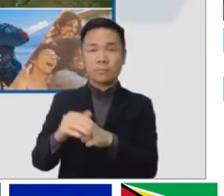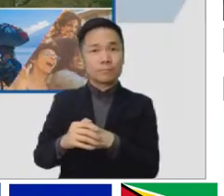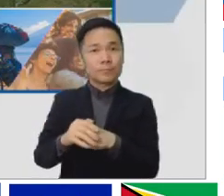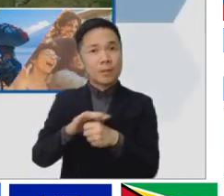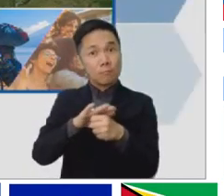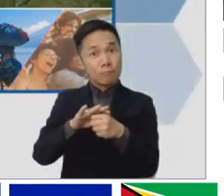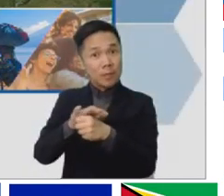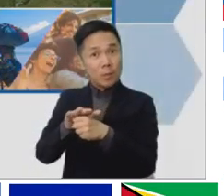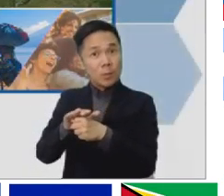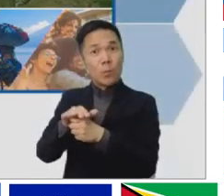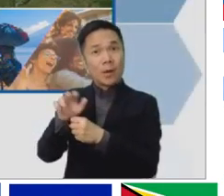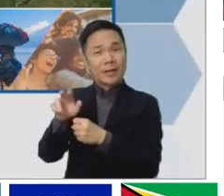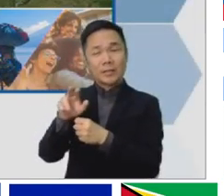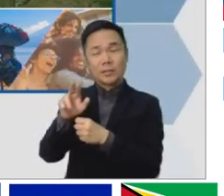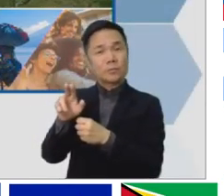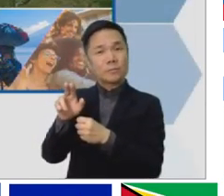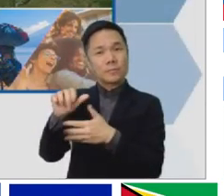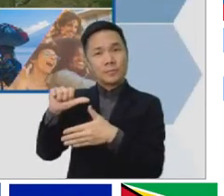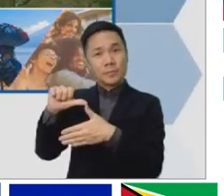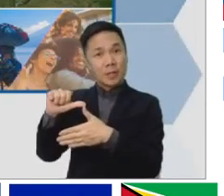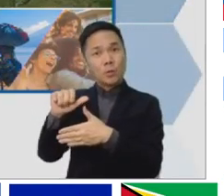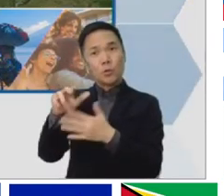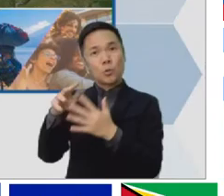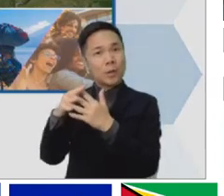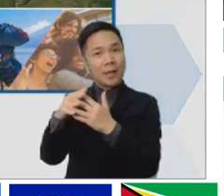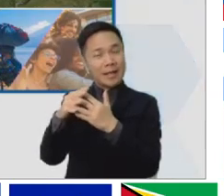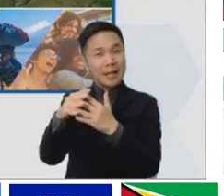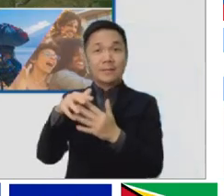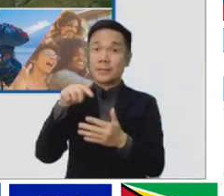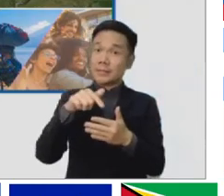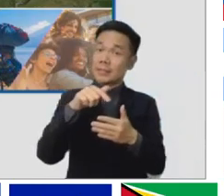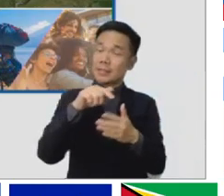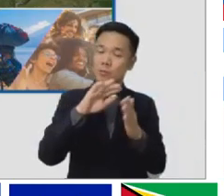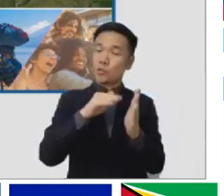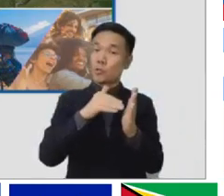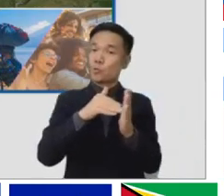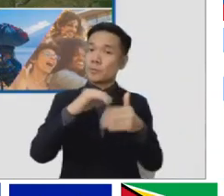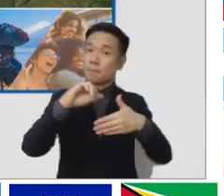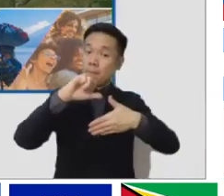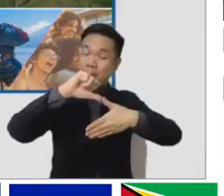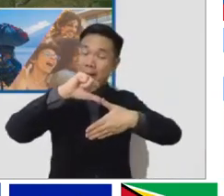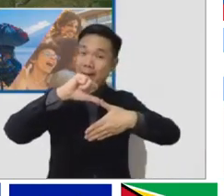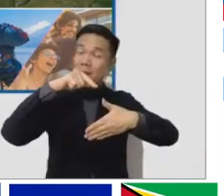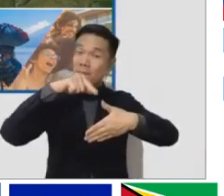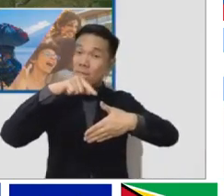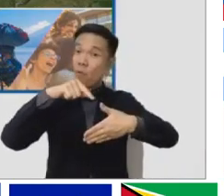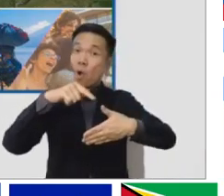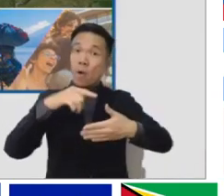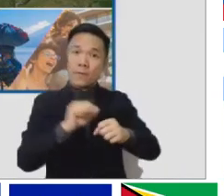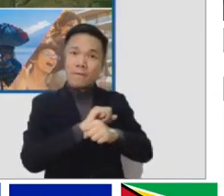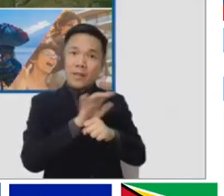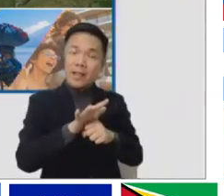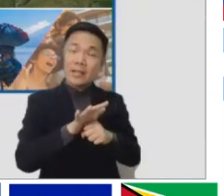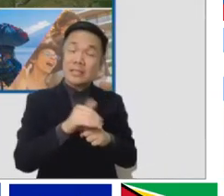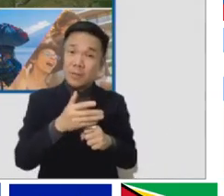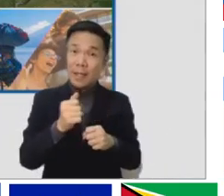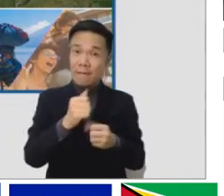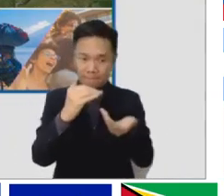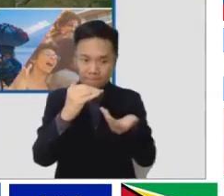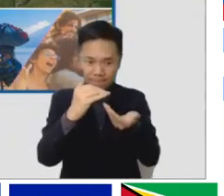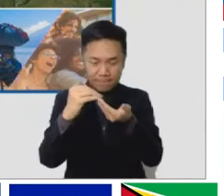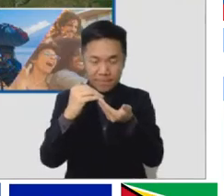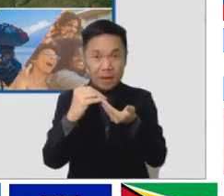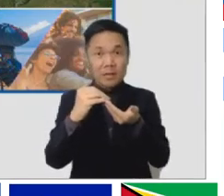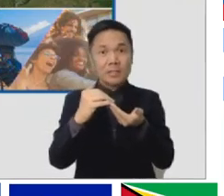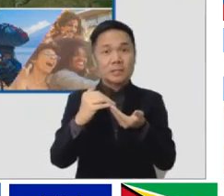United Central America Against Coronavirus Actions, which was a set of joint actions to strengthen the national